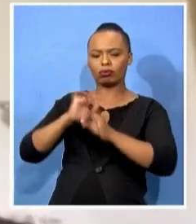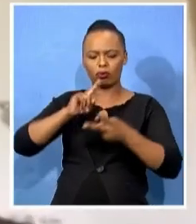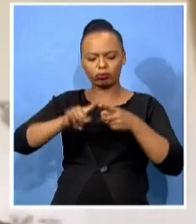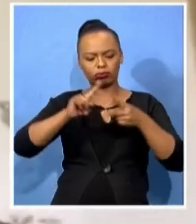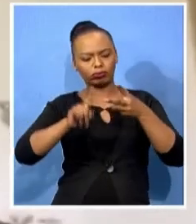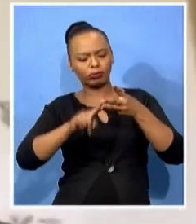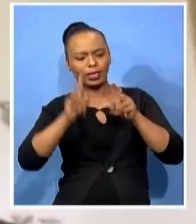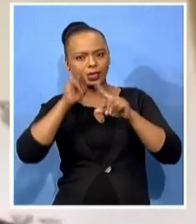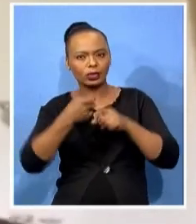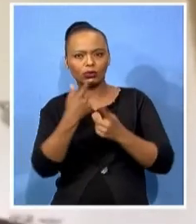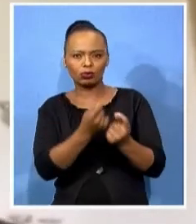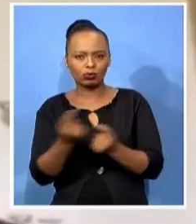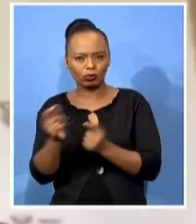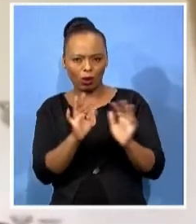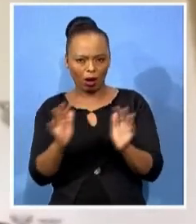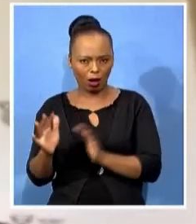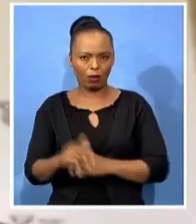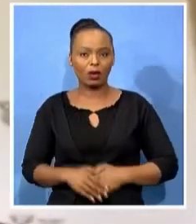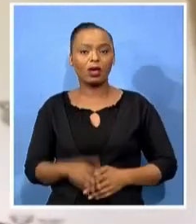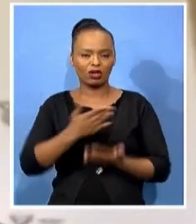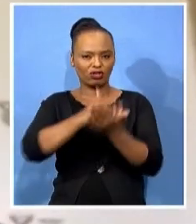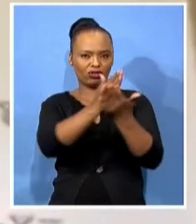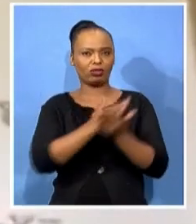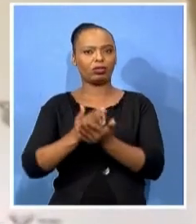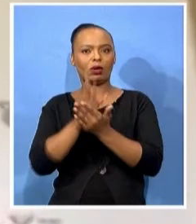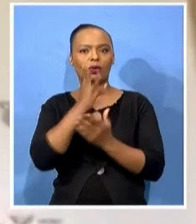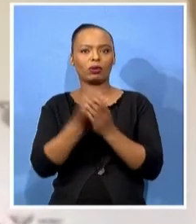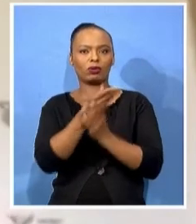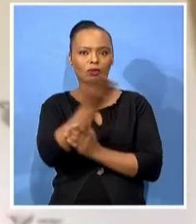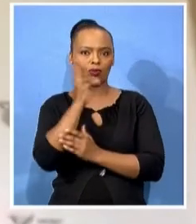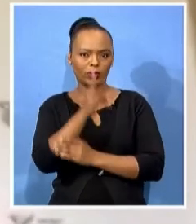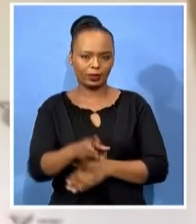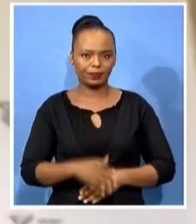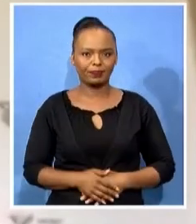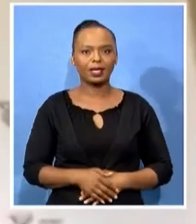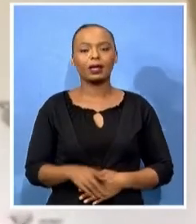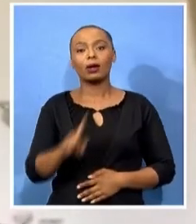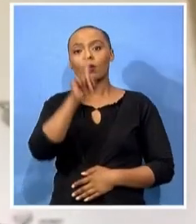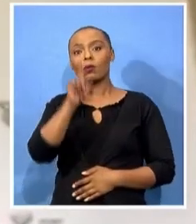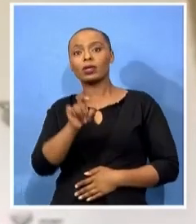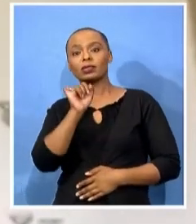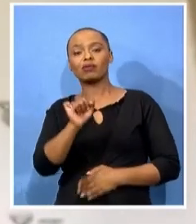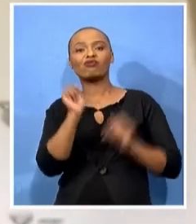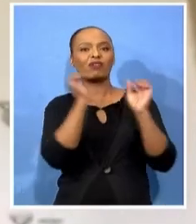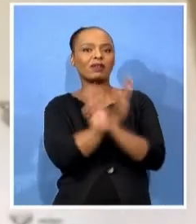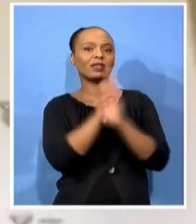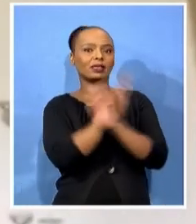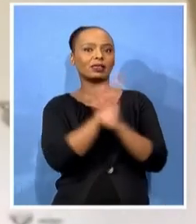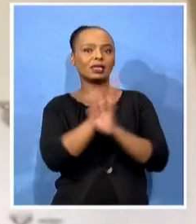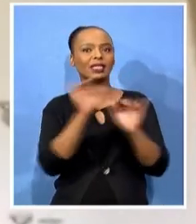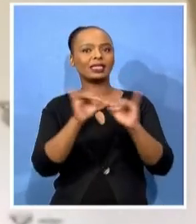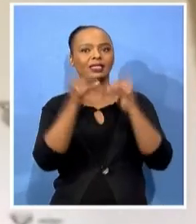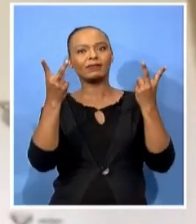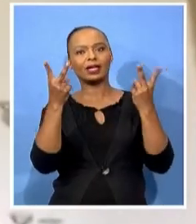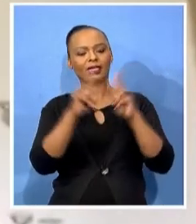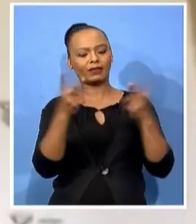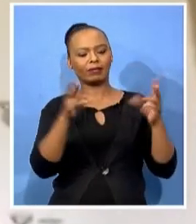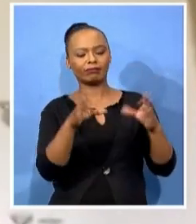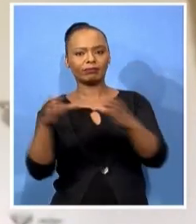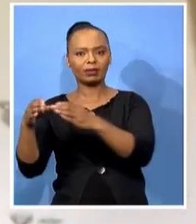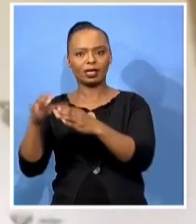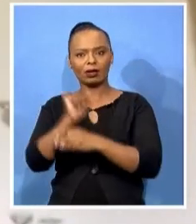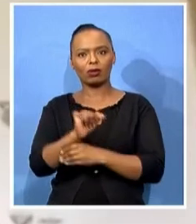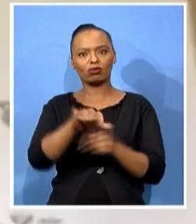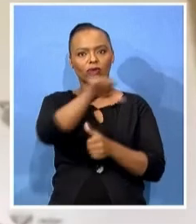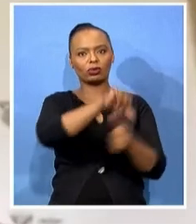that were important were the question of prioritization of different sectors of society, starting with the ones who are most vulnerable,